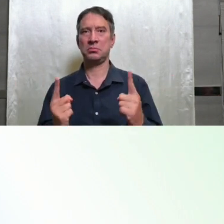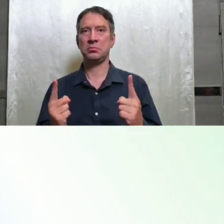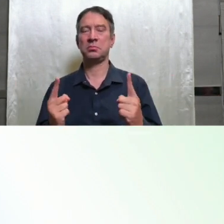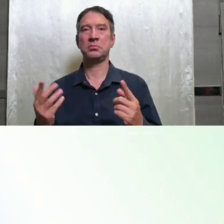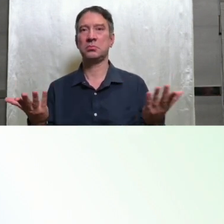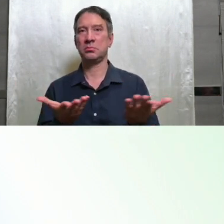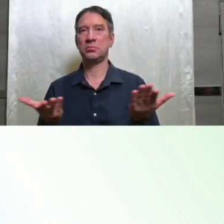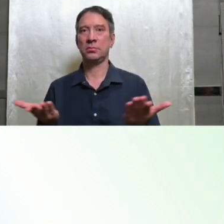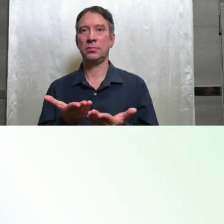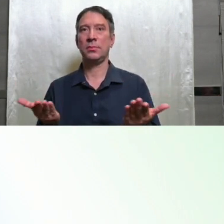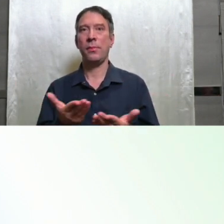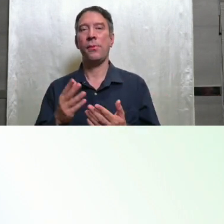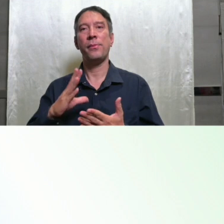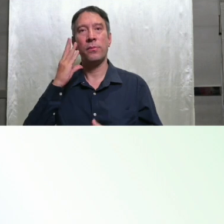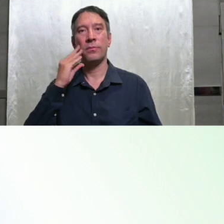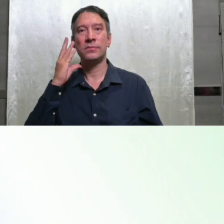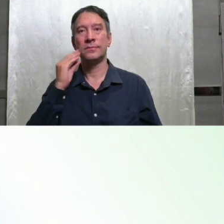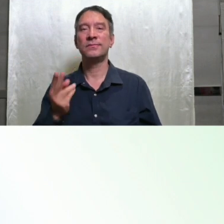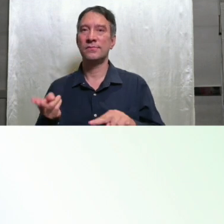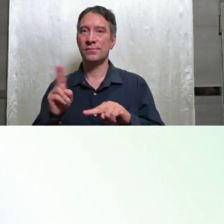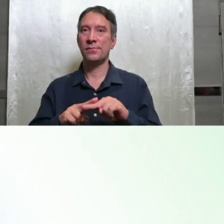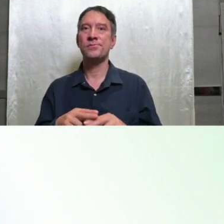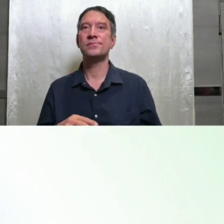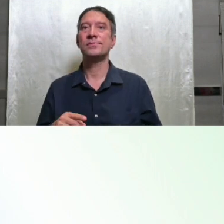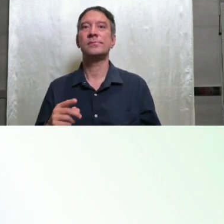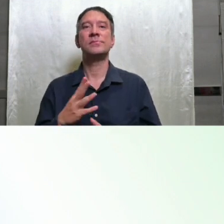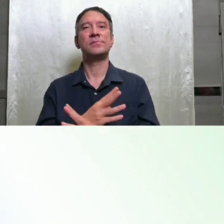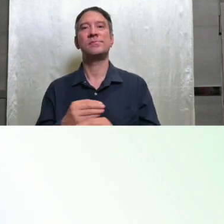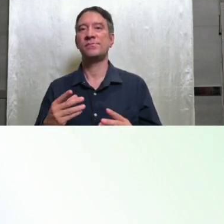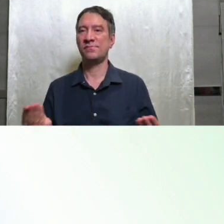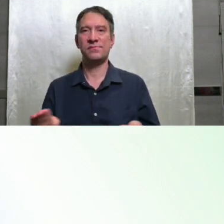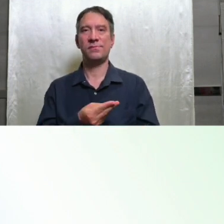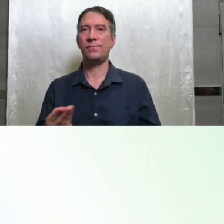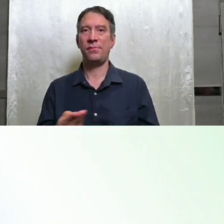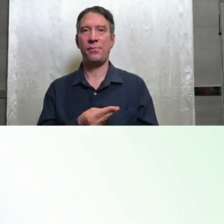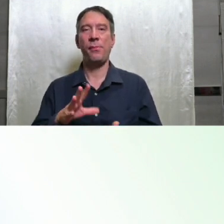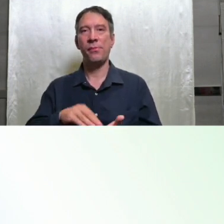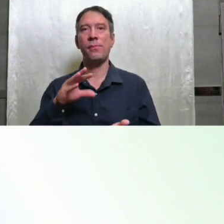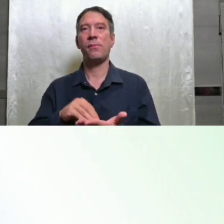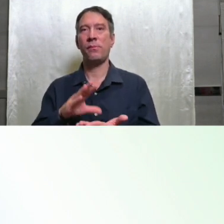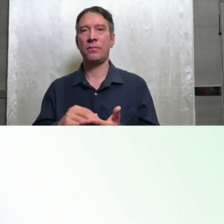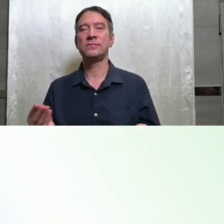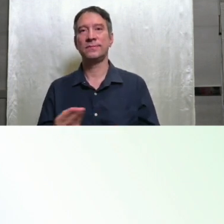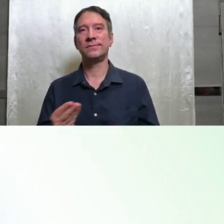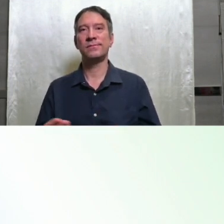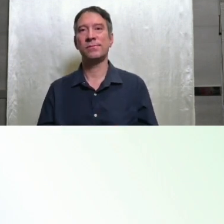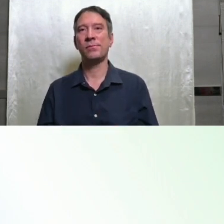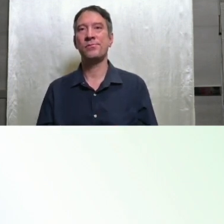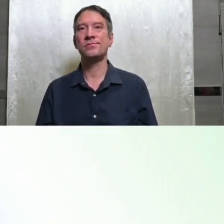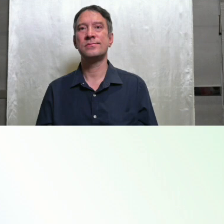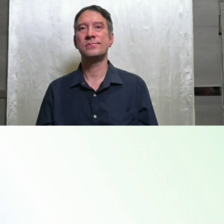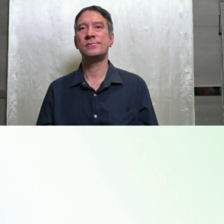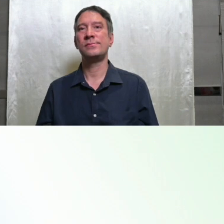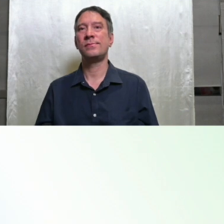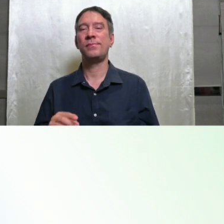about delivering learning experience, right? Delivering your material to the student. What about when they are trying to solve the problems? And